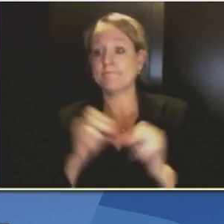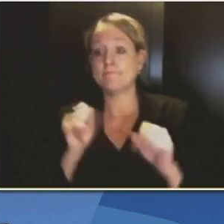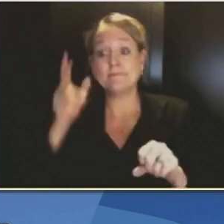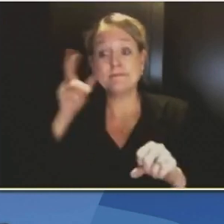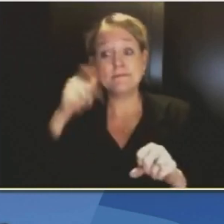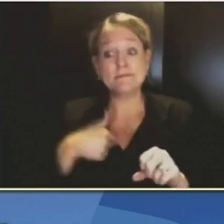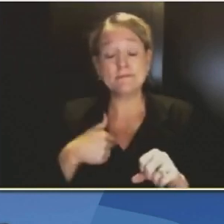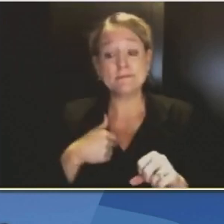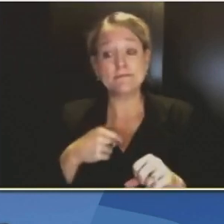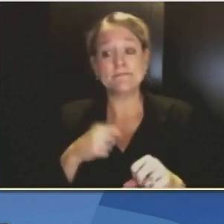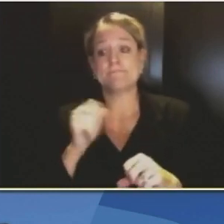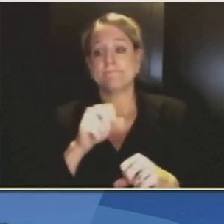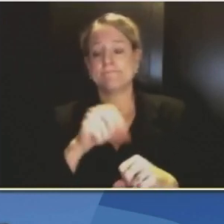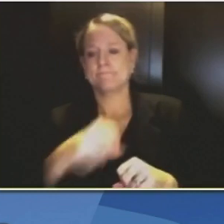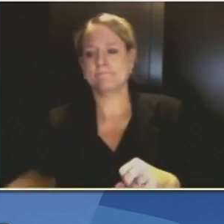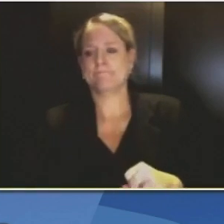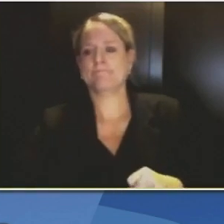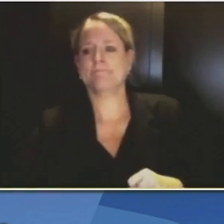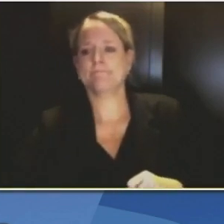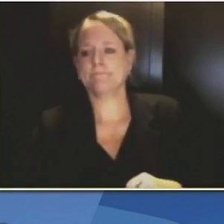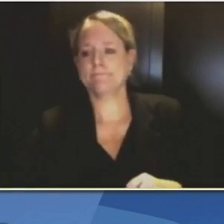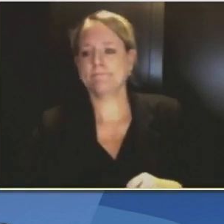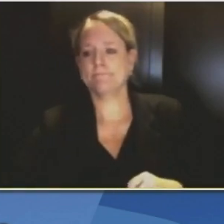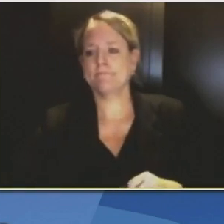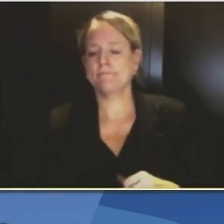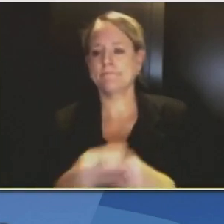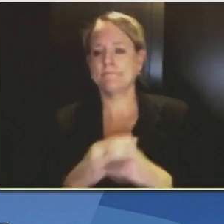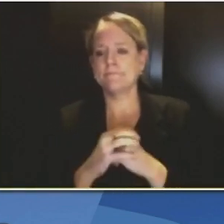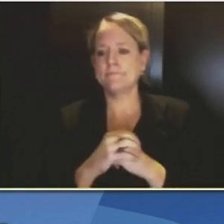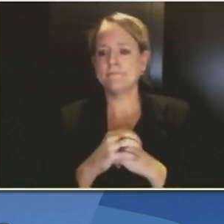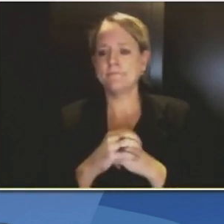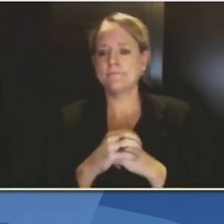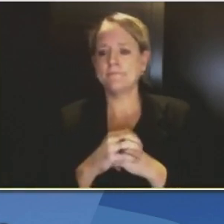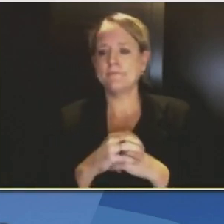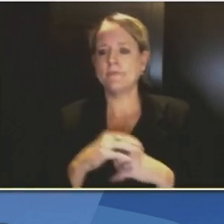anywhere in the layers on this website that pinpoints where these,